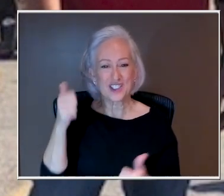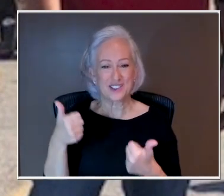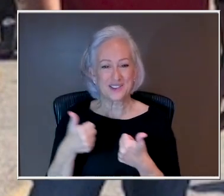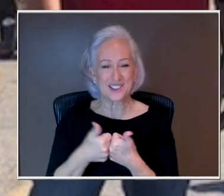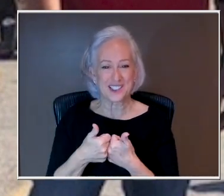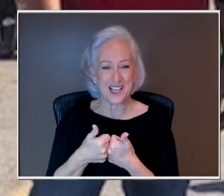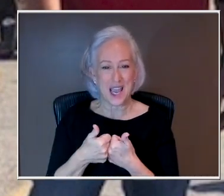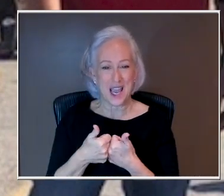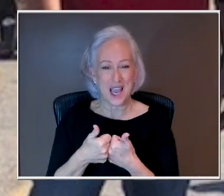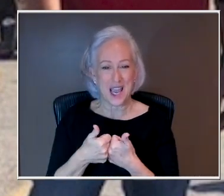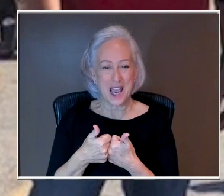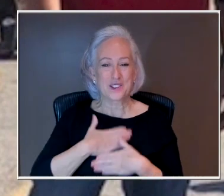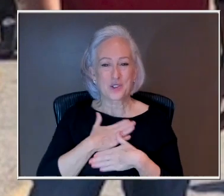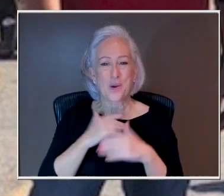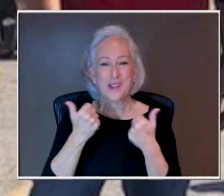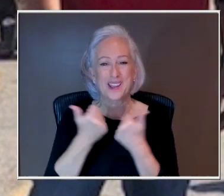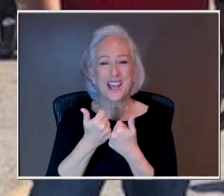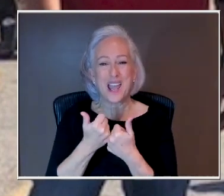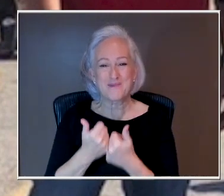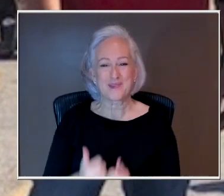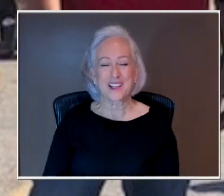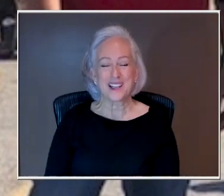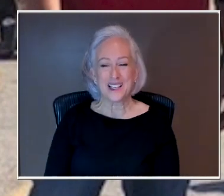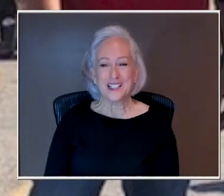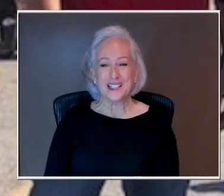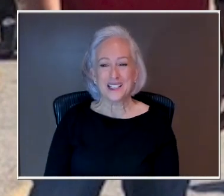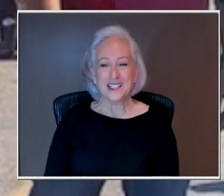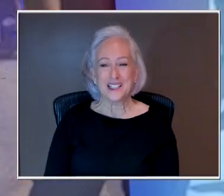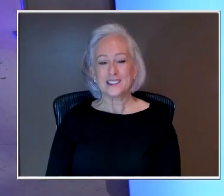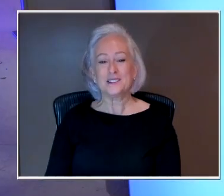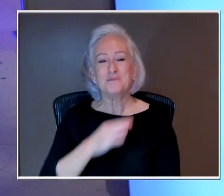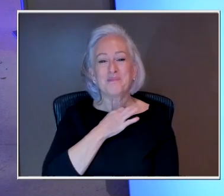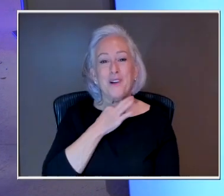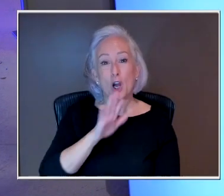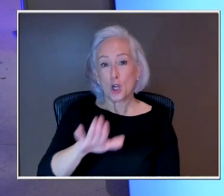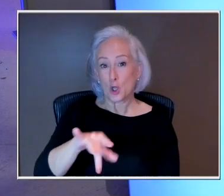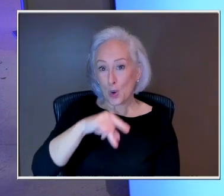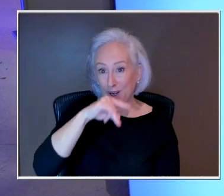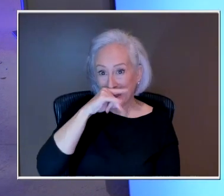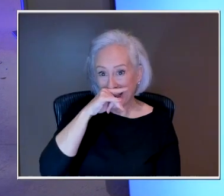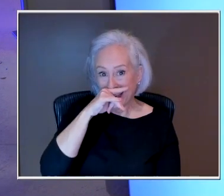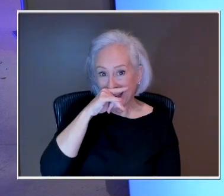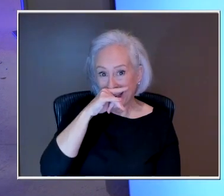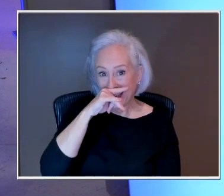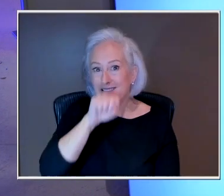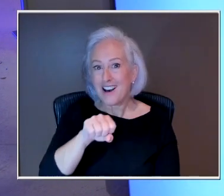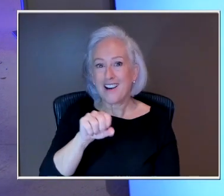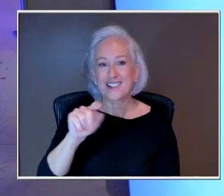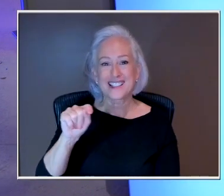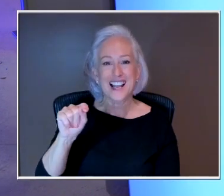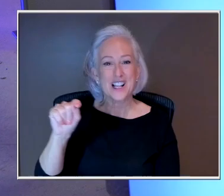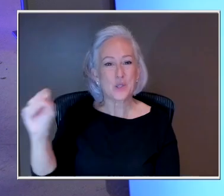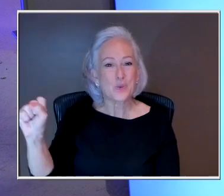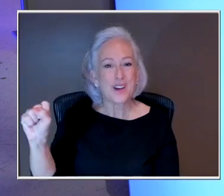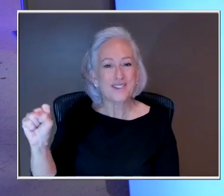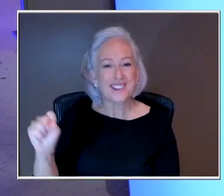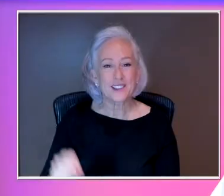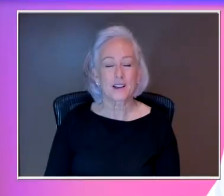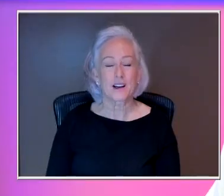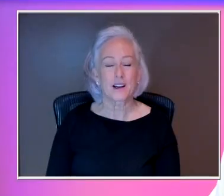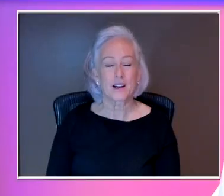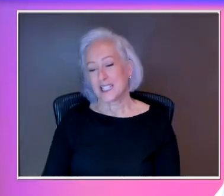the game. So. And are your kids, I got to ask, are your kids Taylor Swift fans? Oh, are they talking about that at home? So my